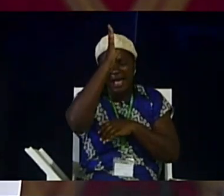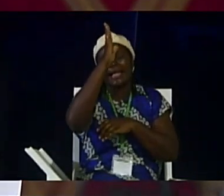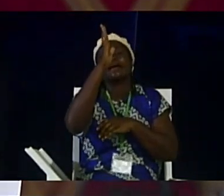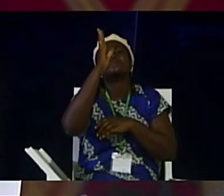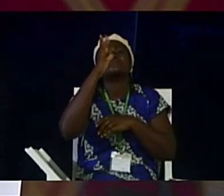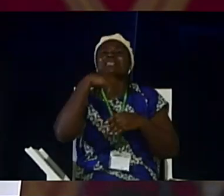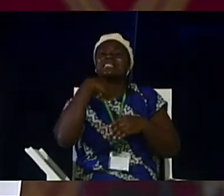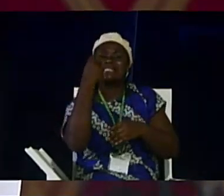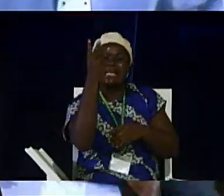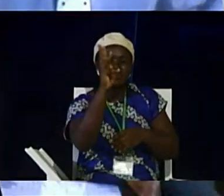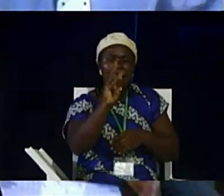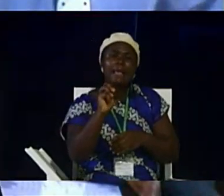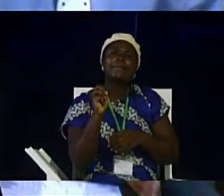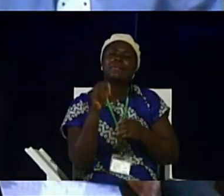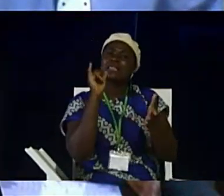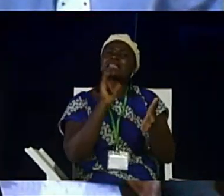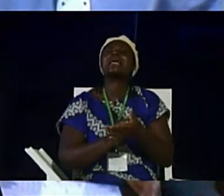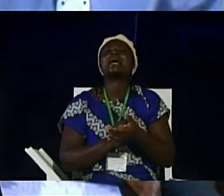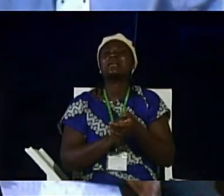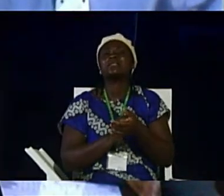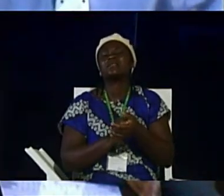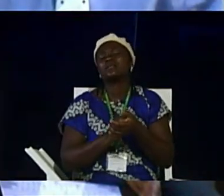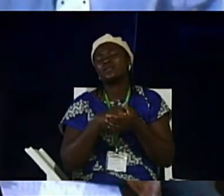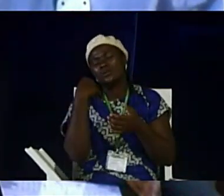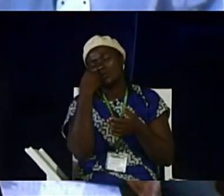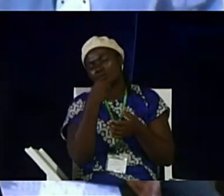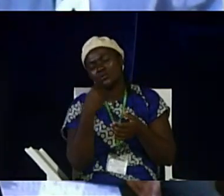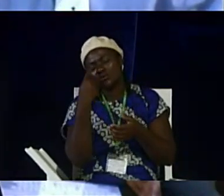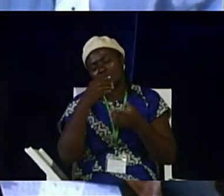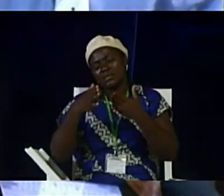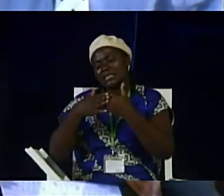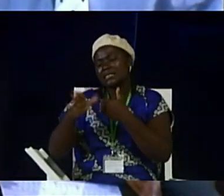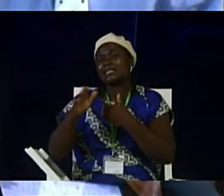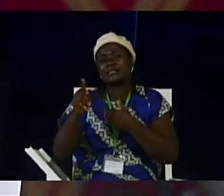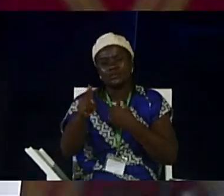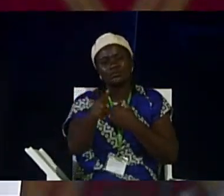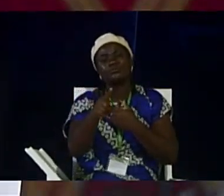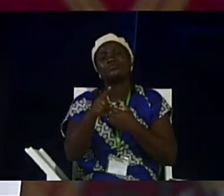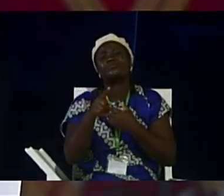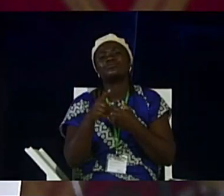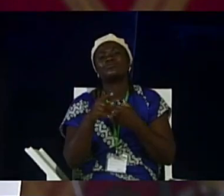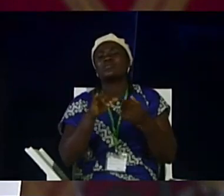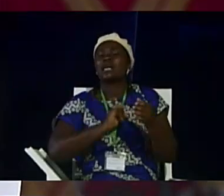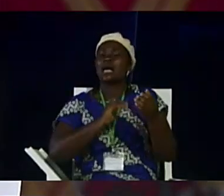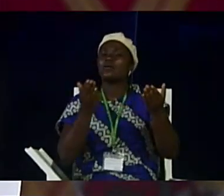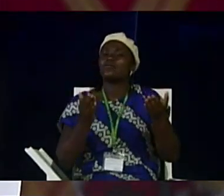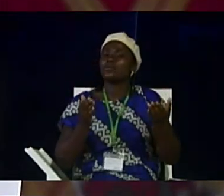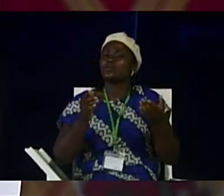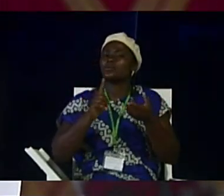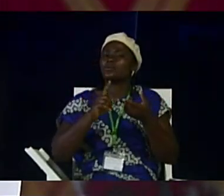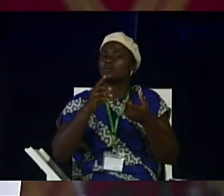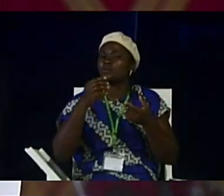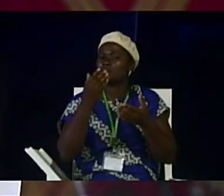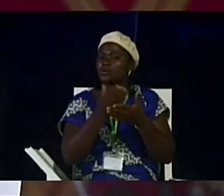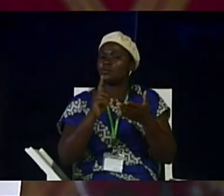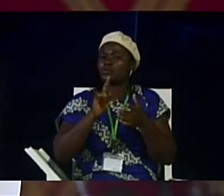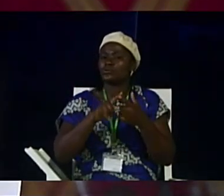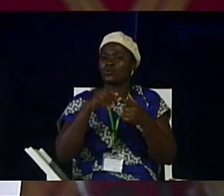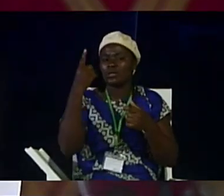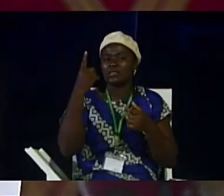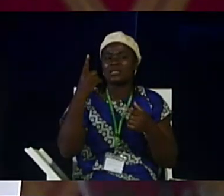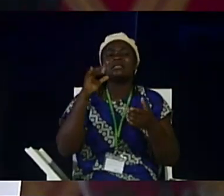Tell them that's who's sending me. I want someone to understand that the I